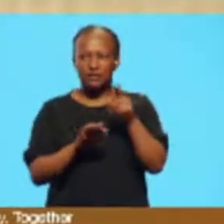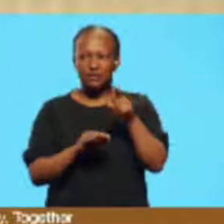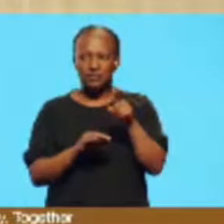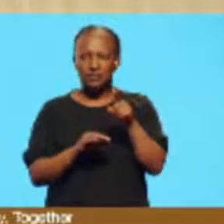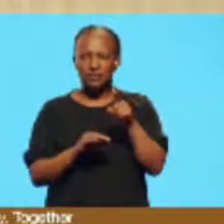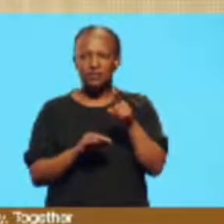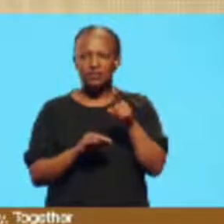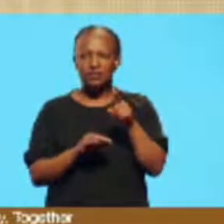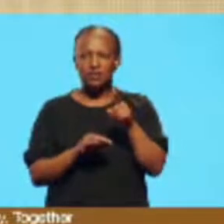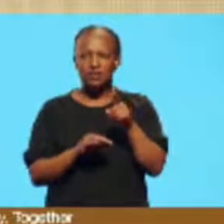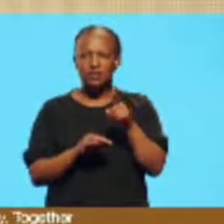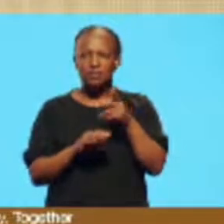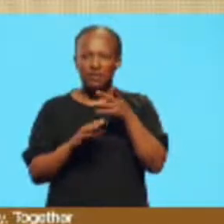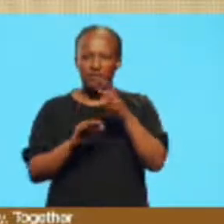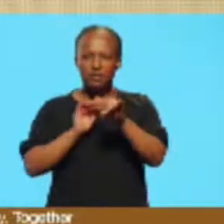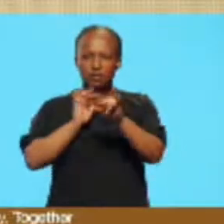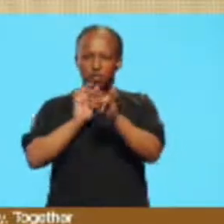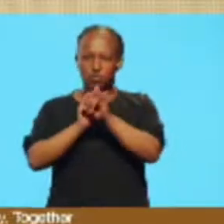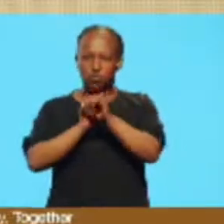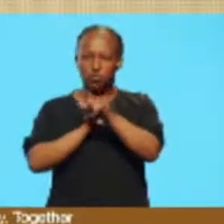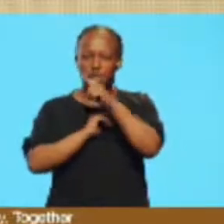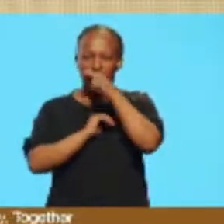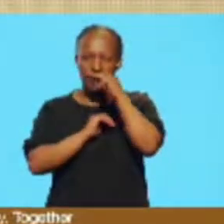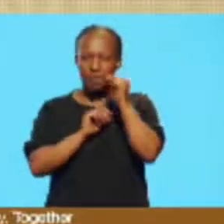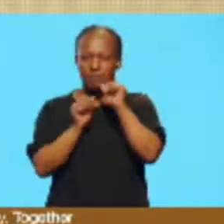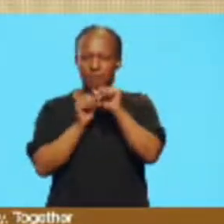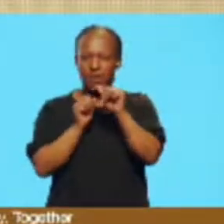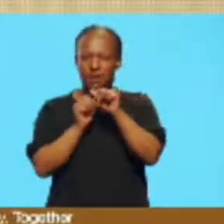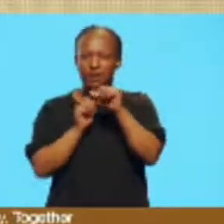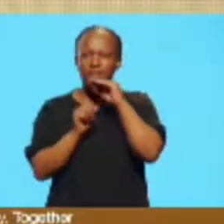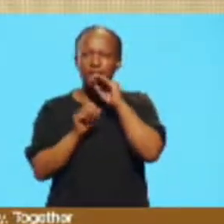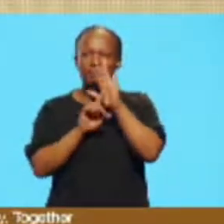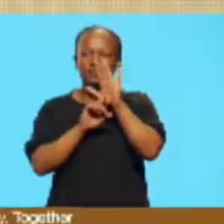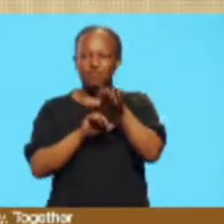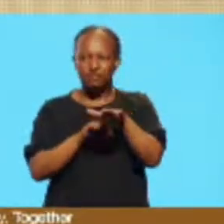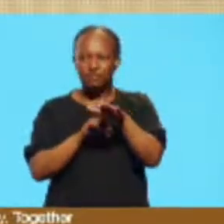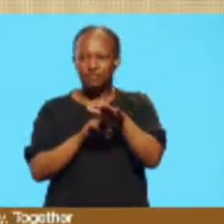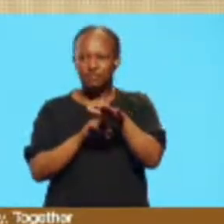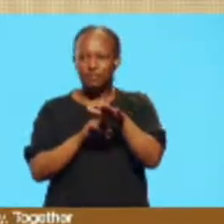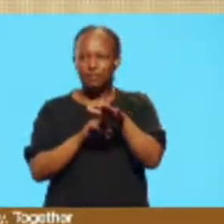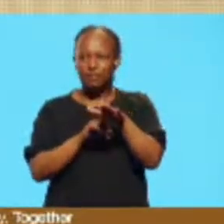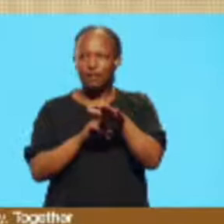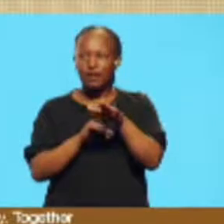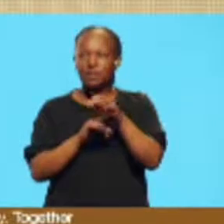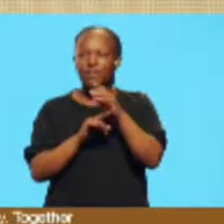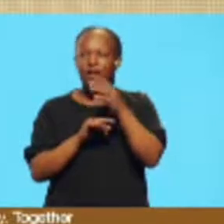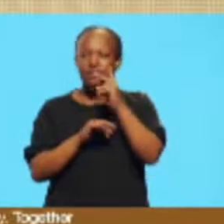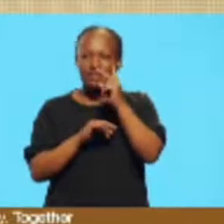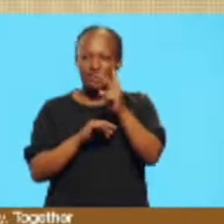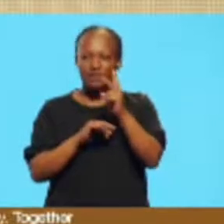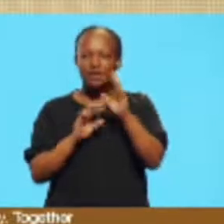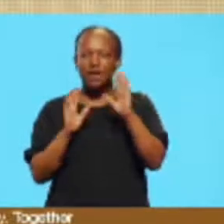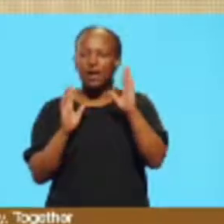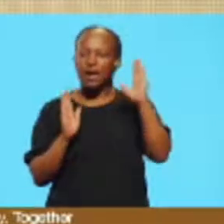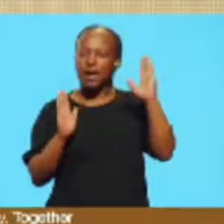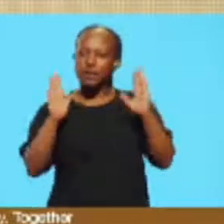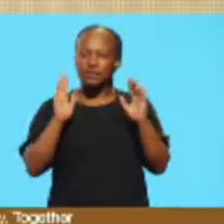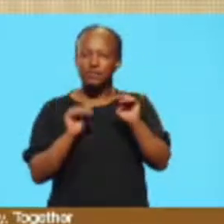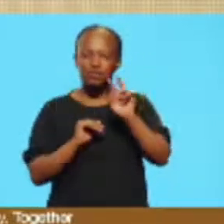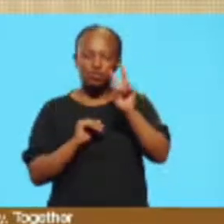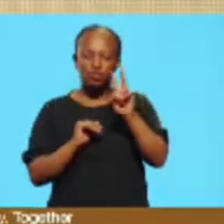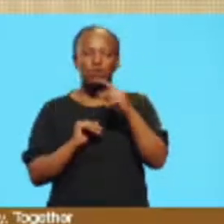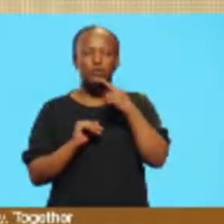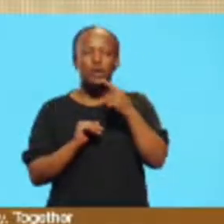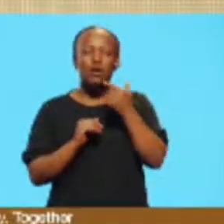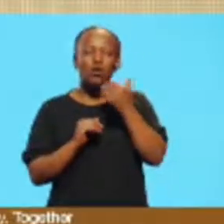I know you and I recognize you, I say your name, I'll be discriminating. But I'm seeing two hands, and please introduce yourself and